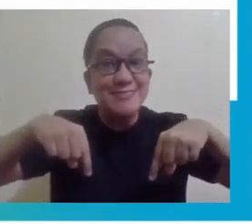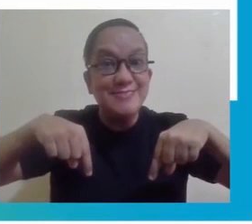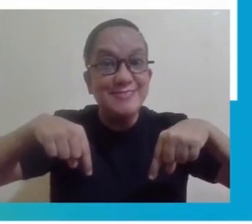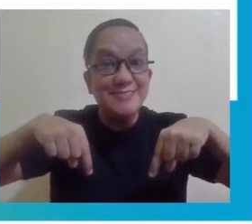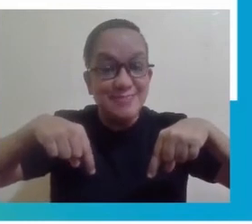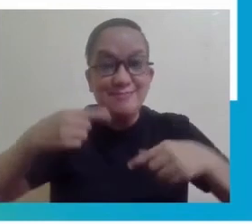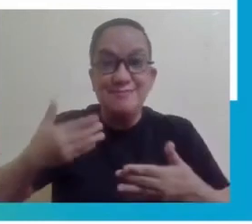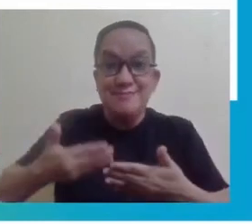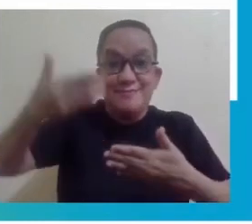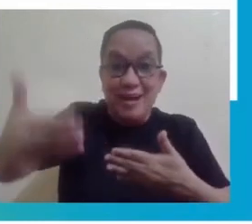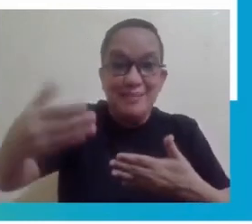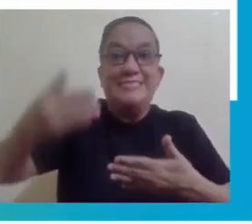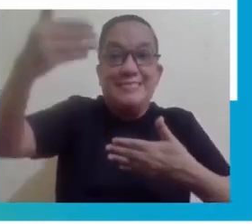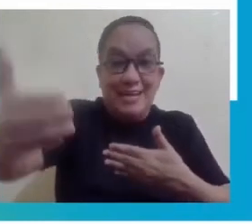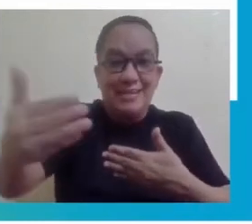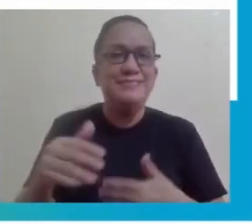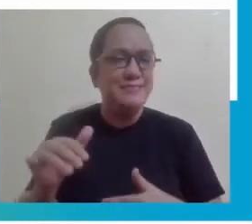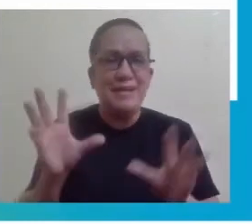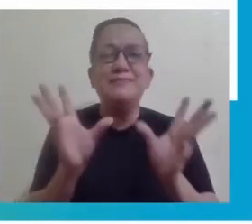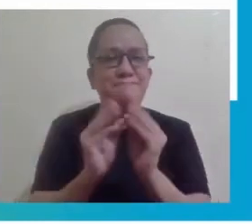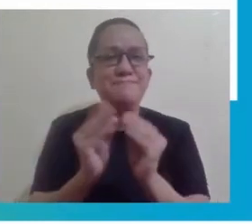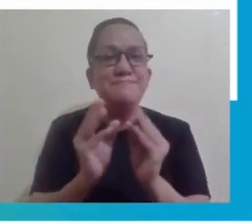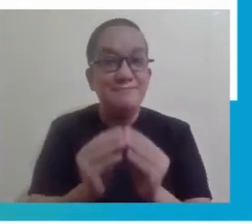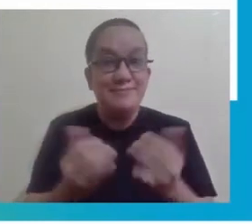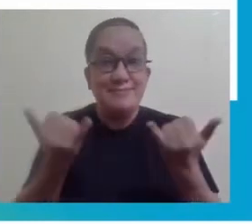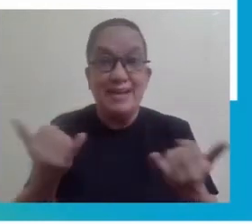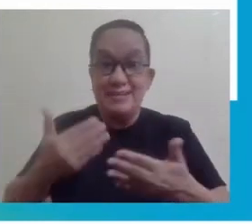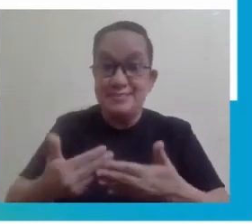on now to one of our long-term